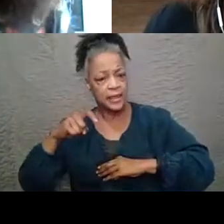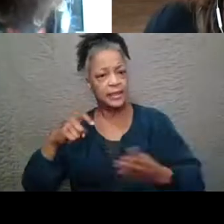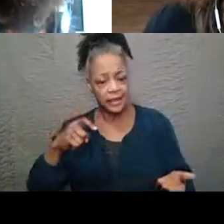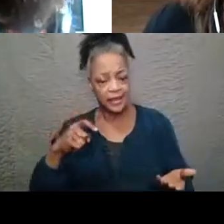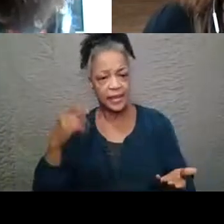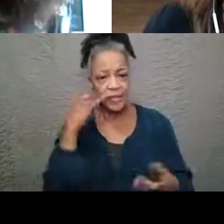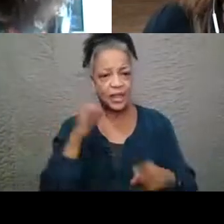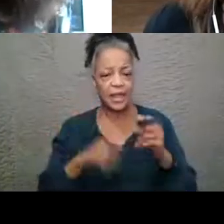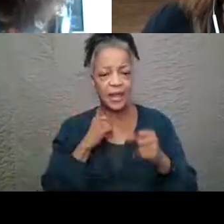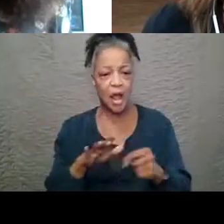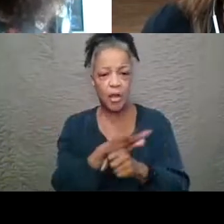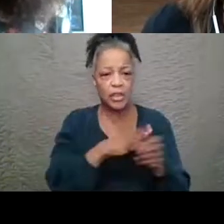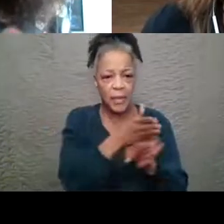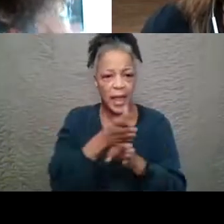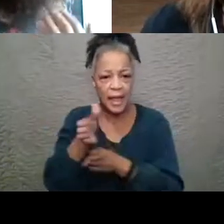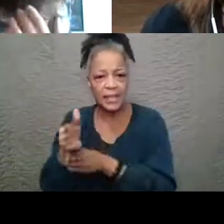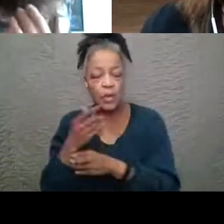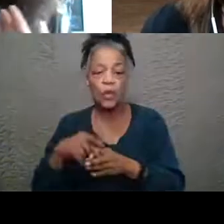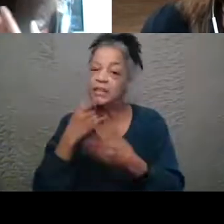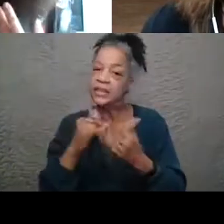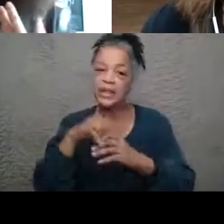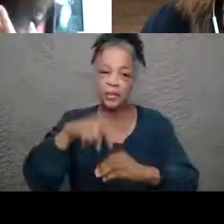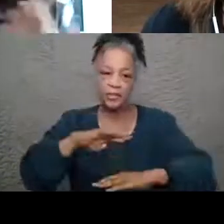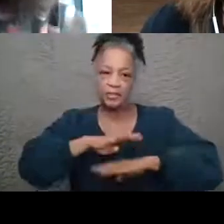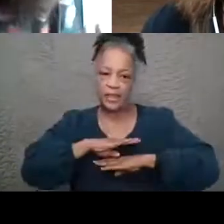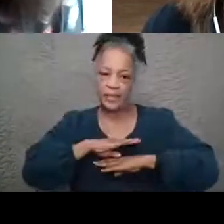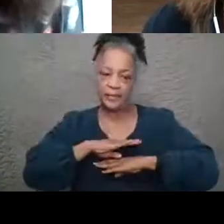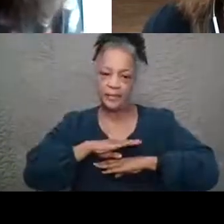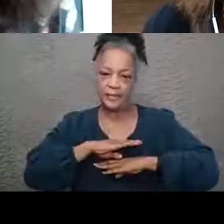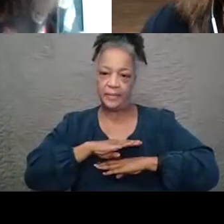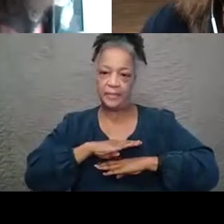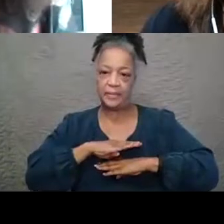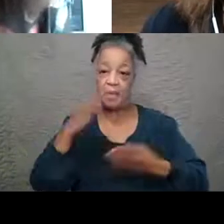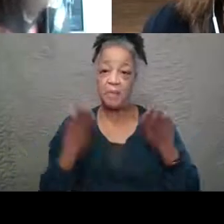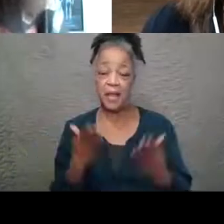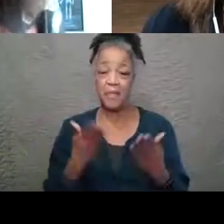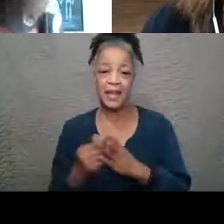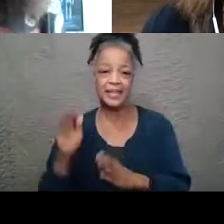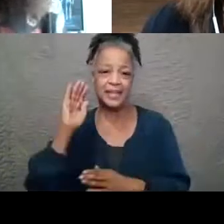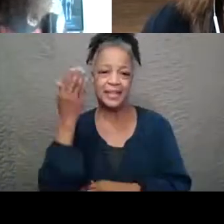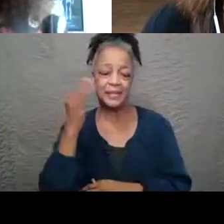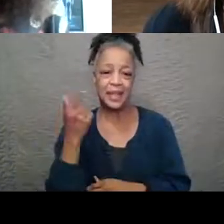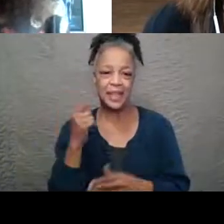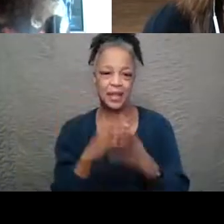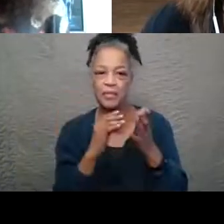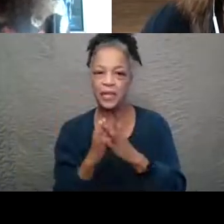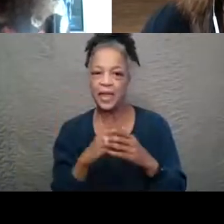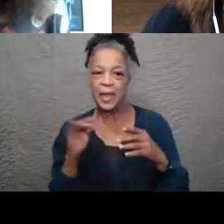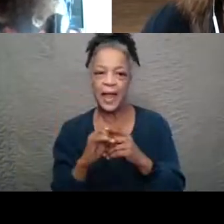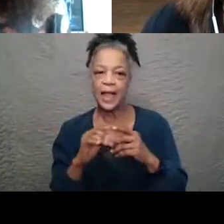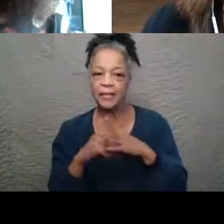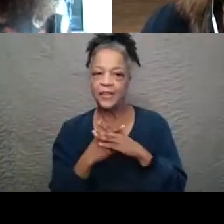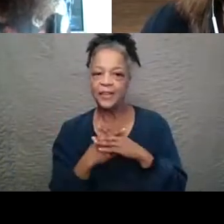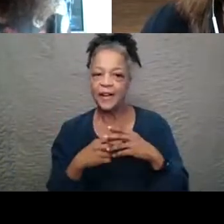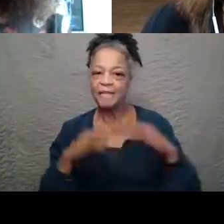you know, the needs still need to be met. And, you know, that can perhaps sound a little bit provocative to the